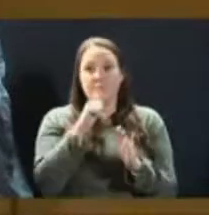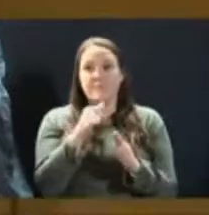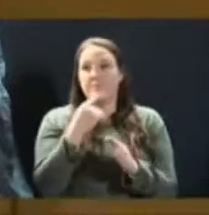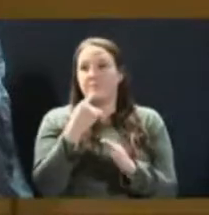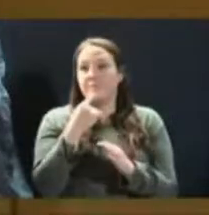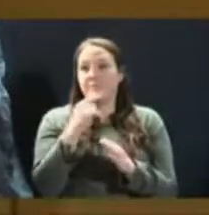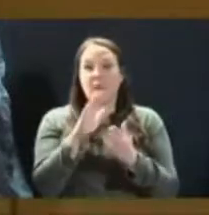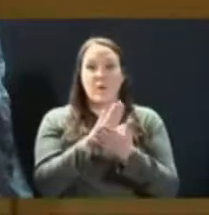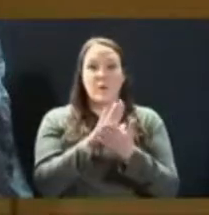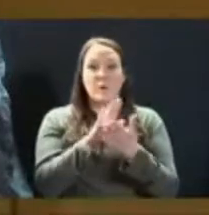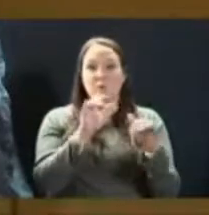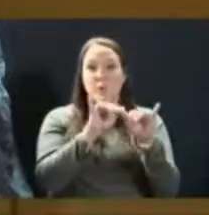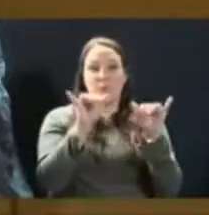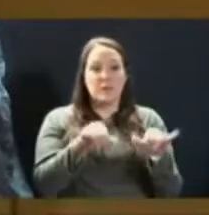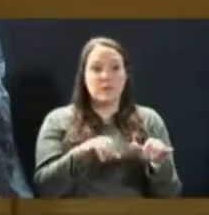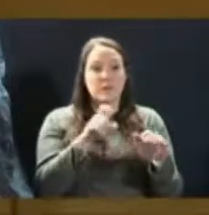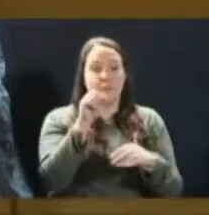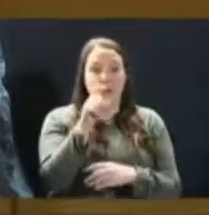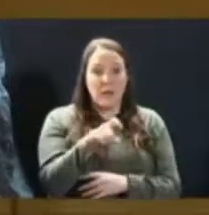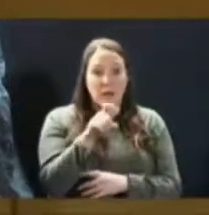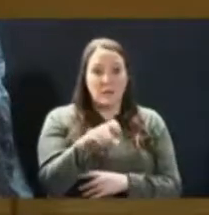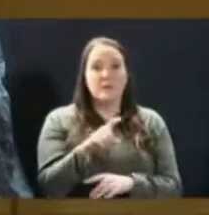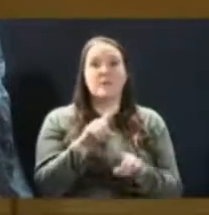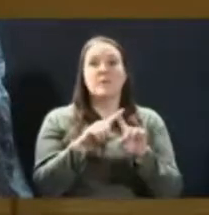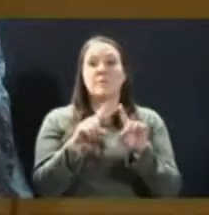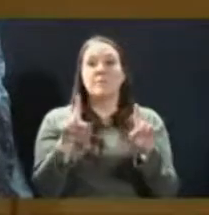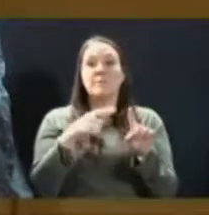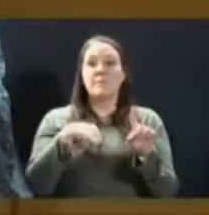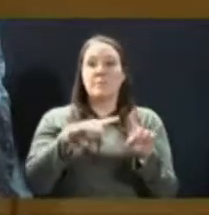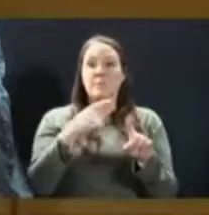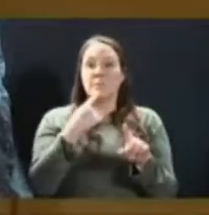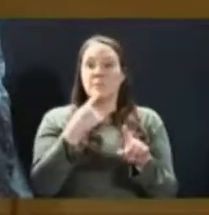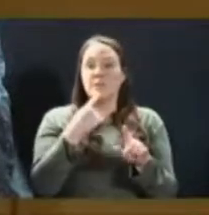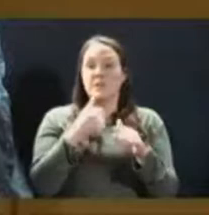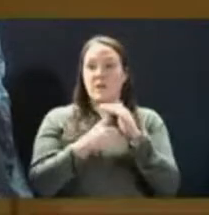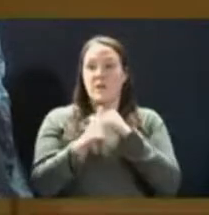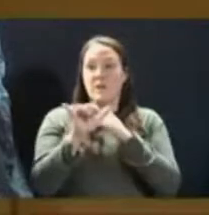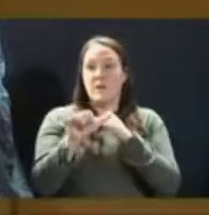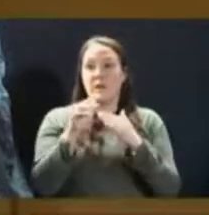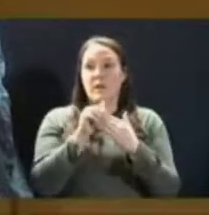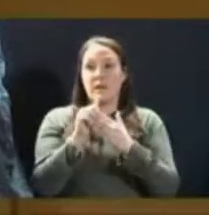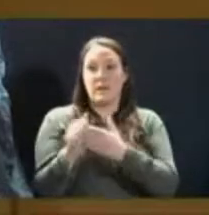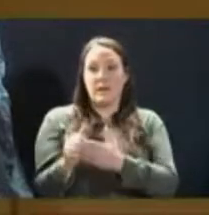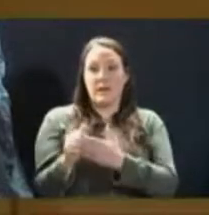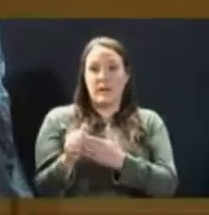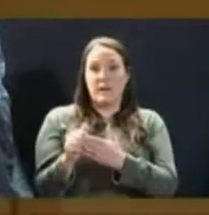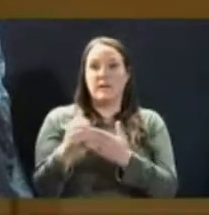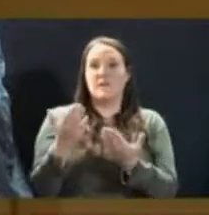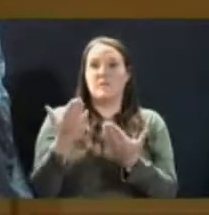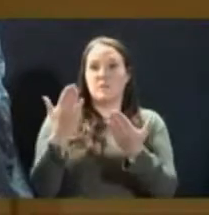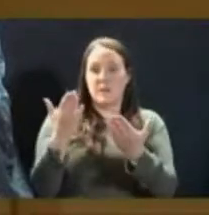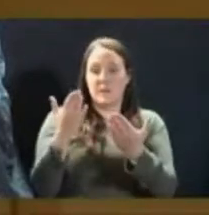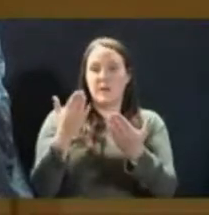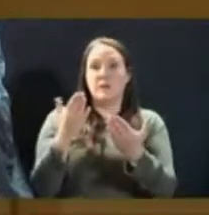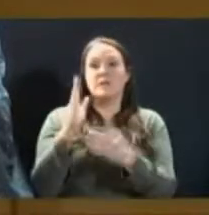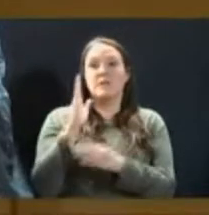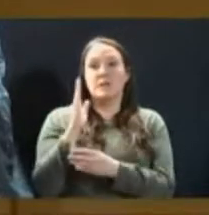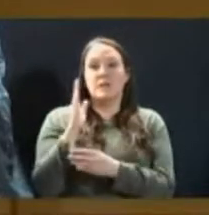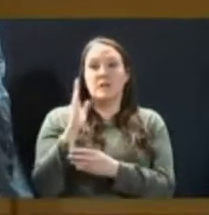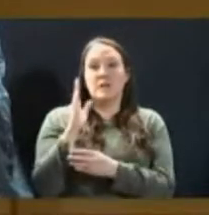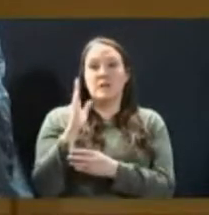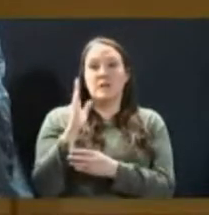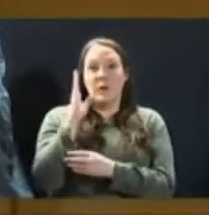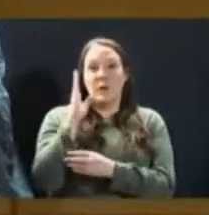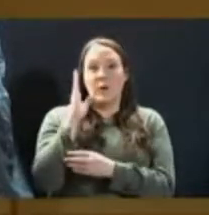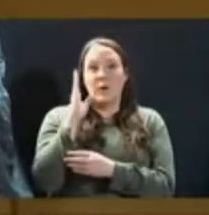school system has to do that, but what we're saying is, under that guidance, you know, the recommendation would be toward the